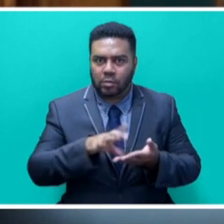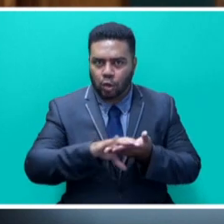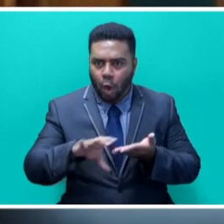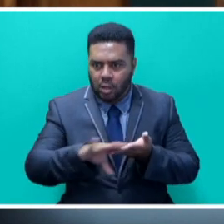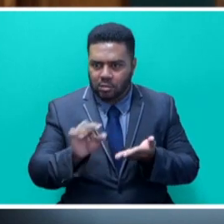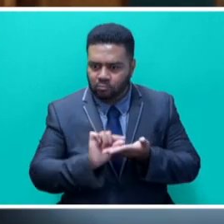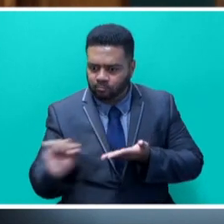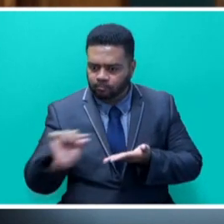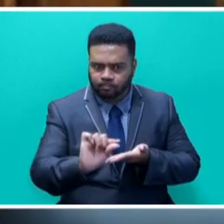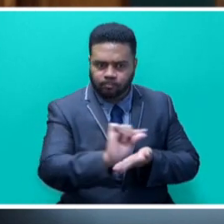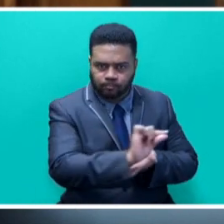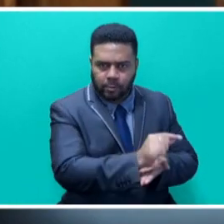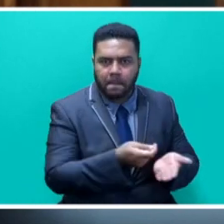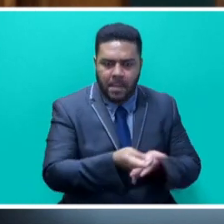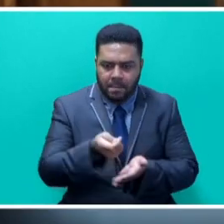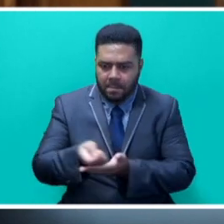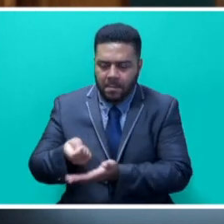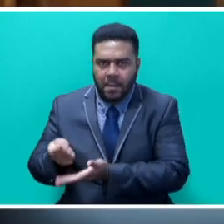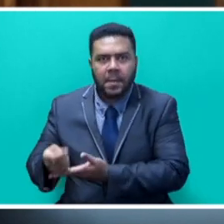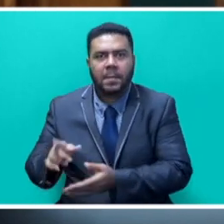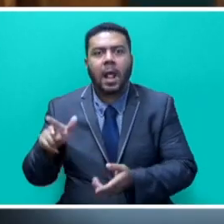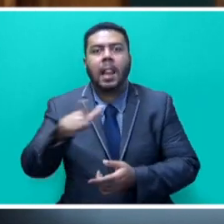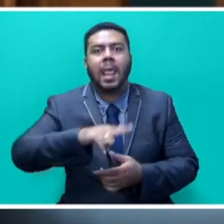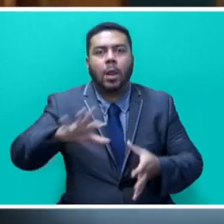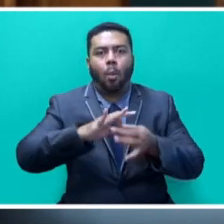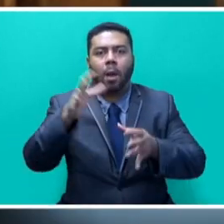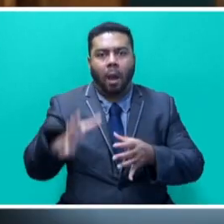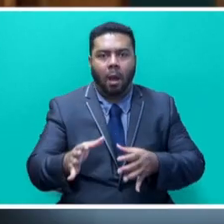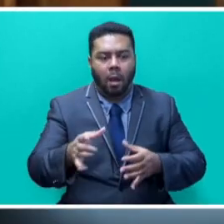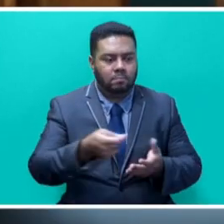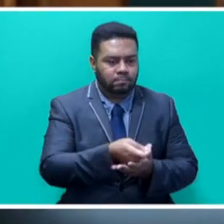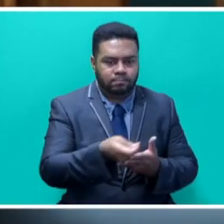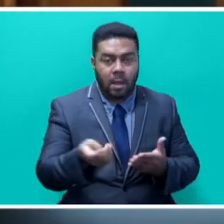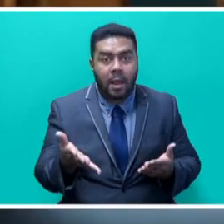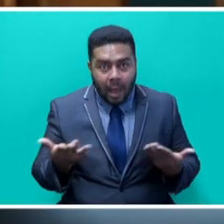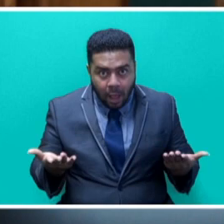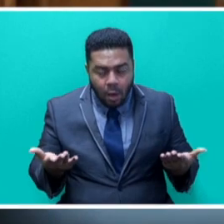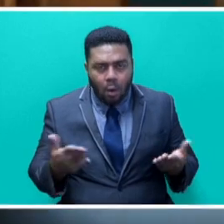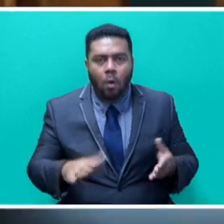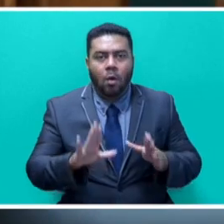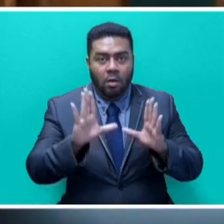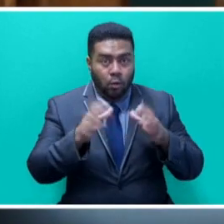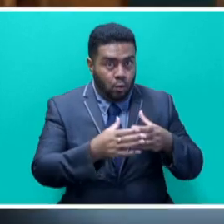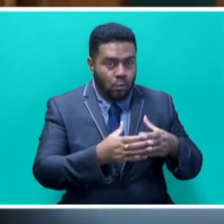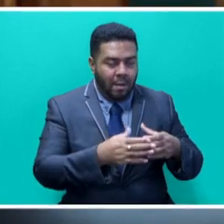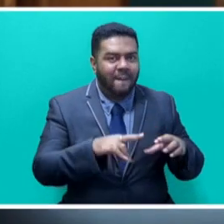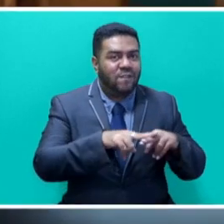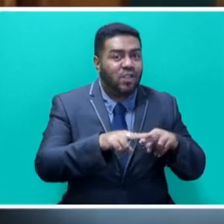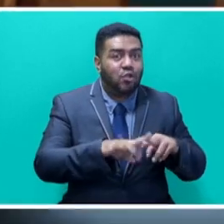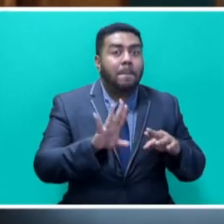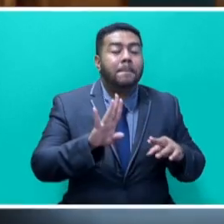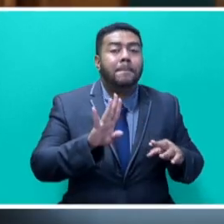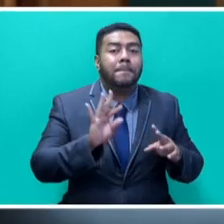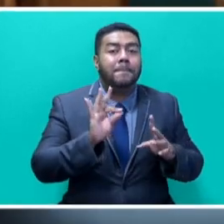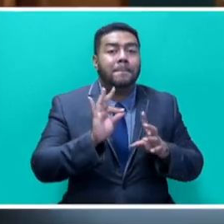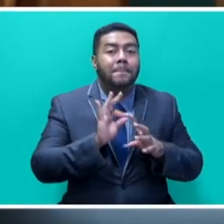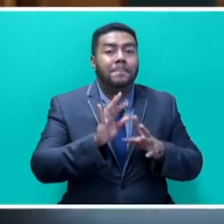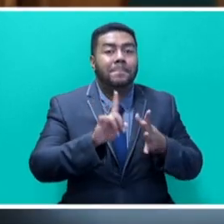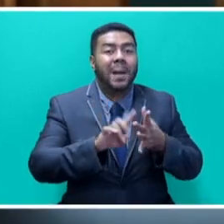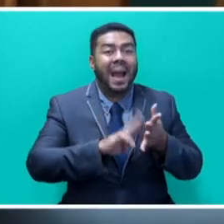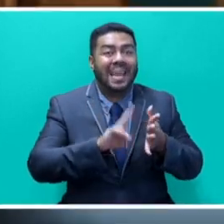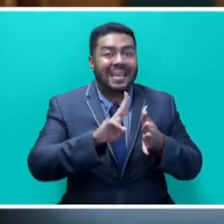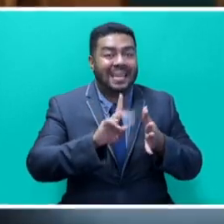Since then, Mr. Speaker, and up until last year, the group has paid out $24.6 million in